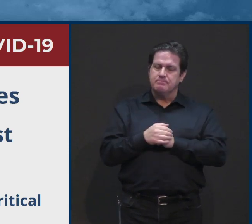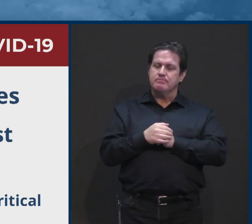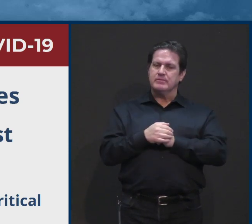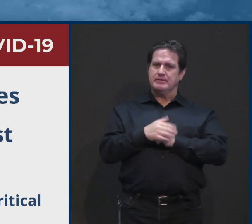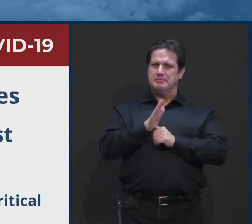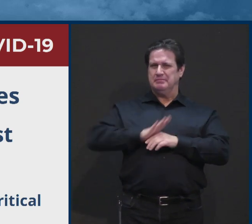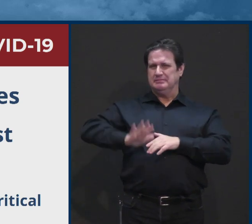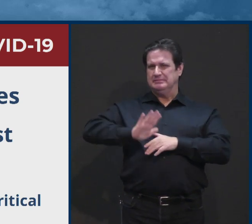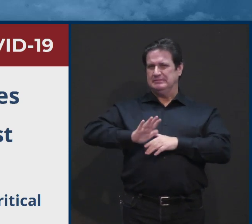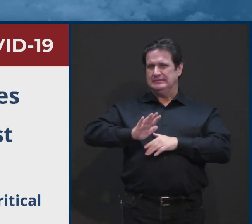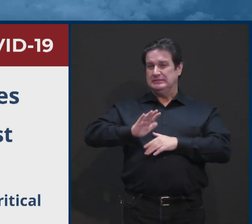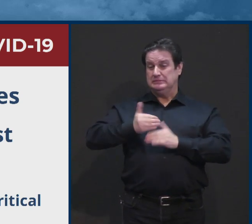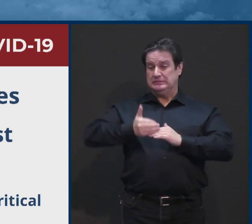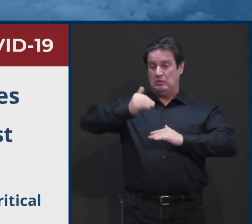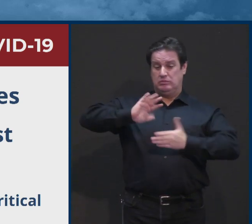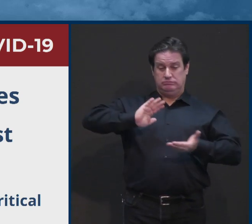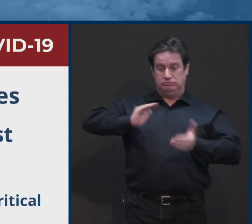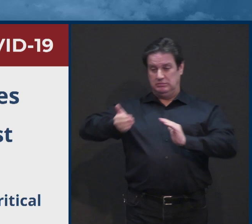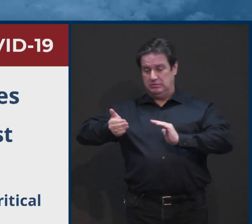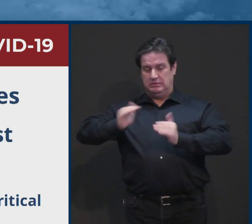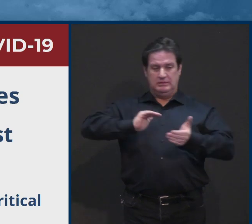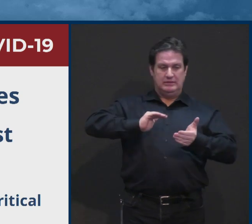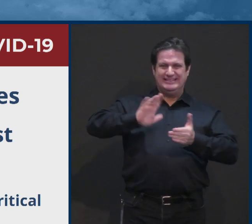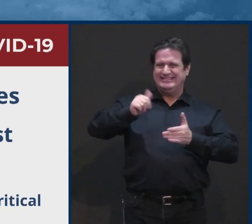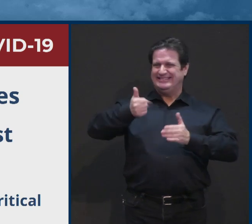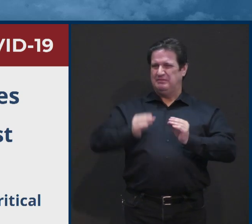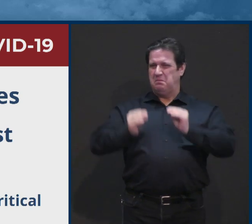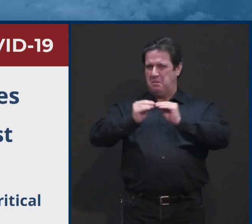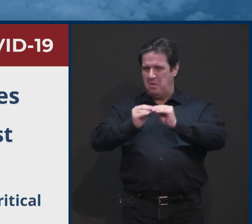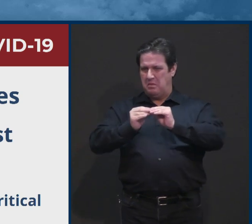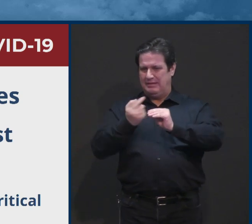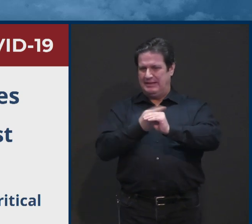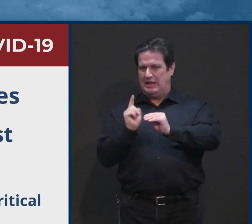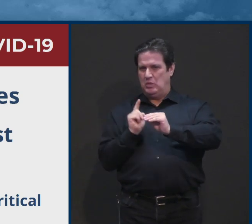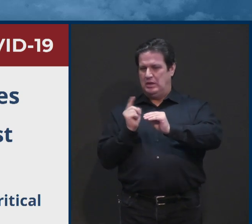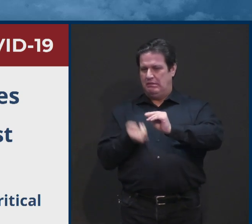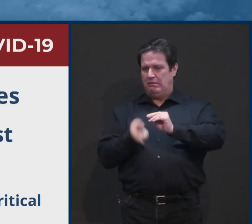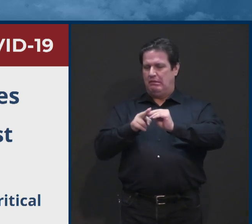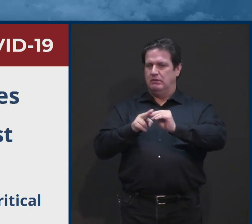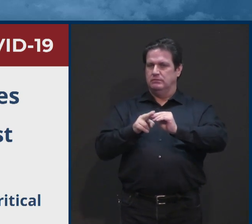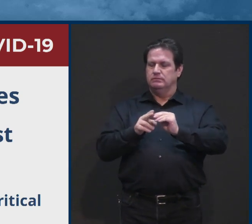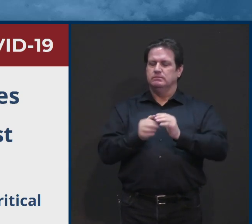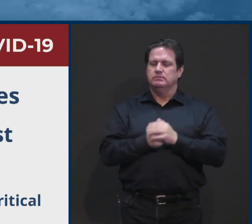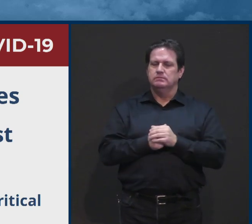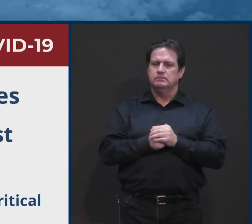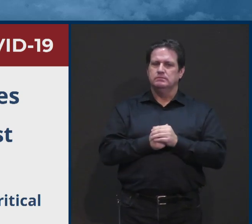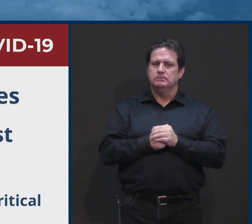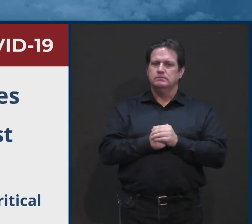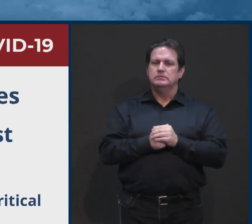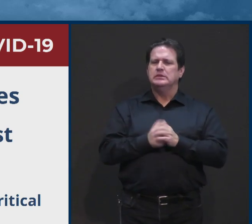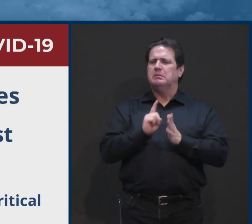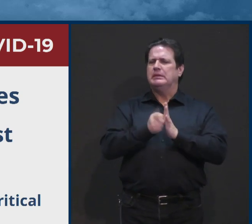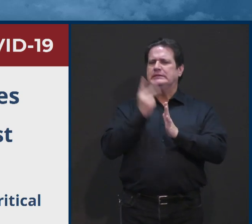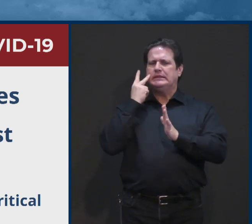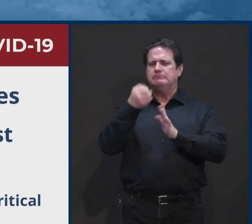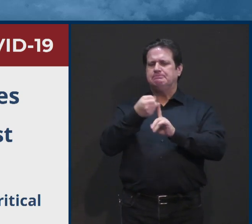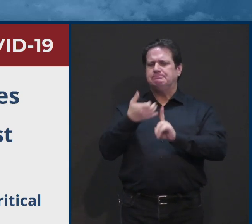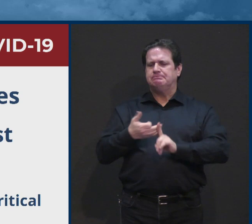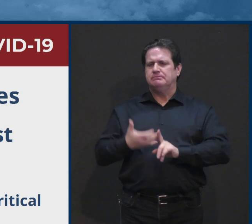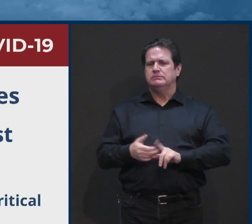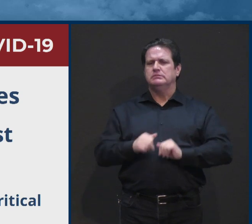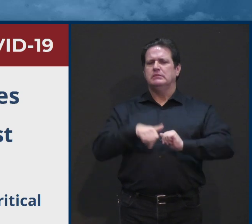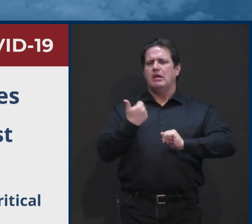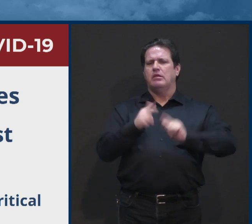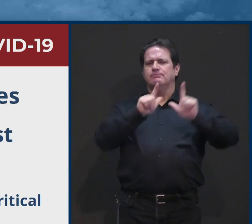about 10 above what it was as we gathered last week, and we'll put it in the context in a minute or two of